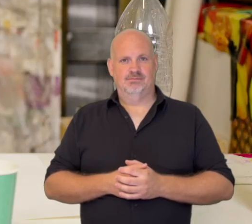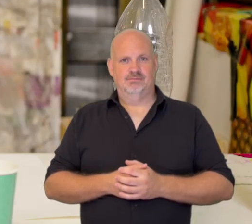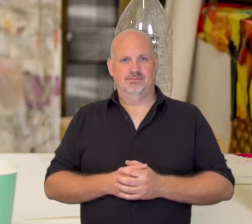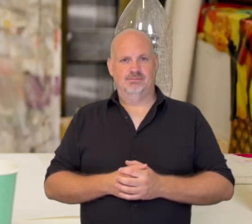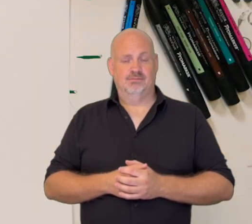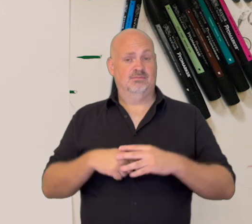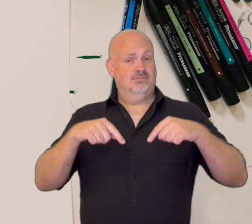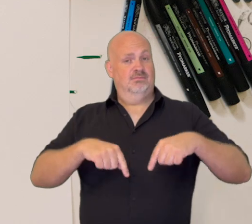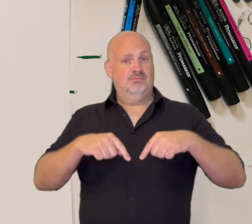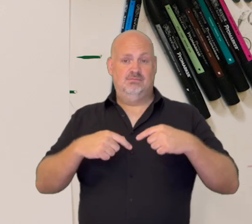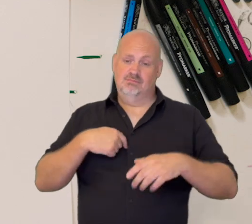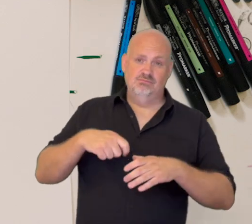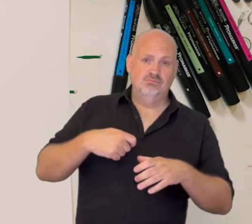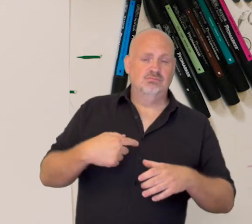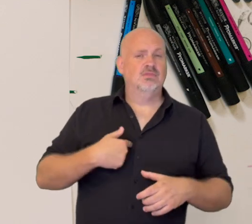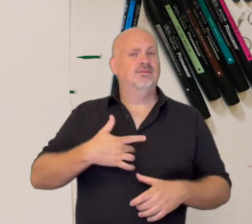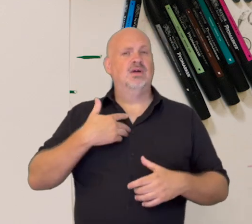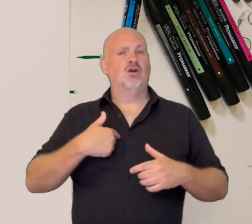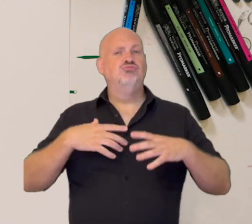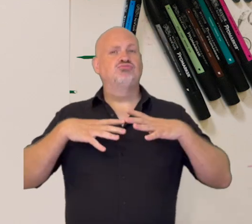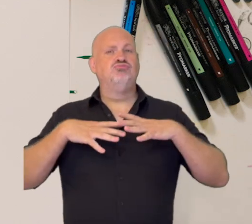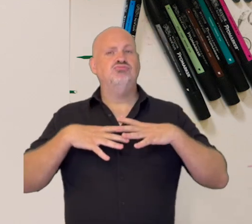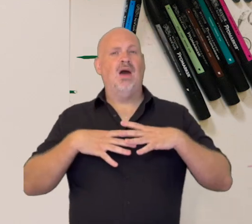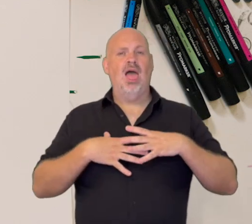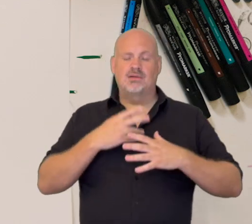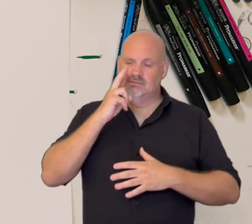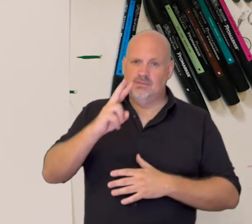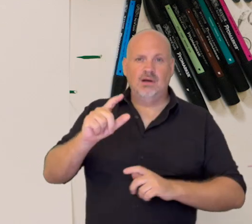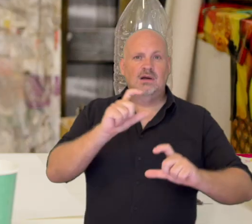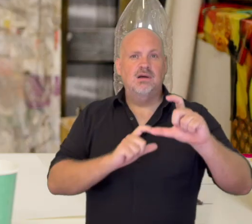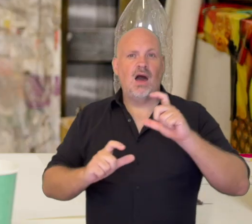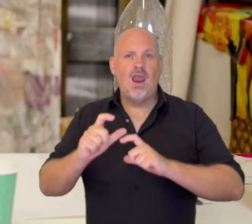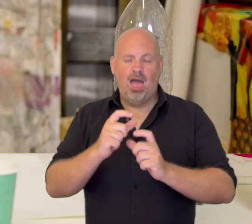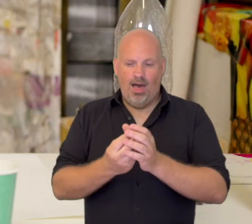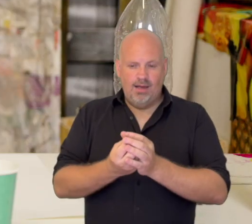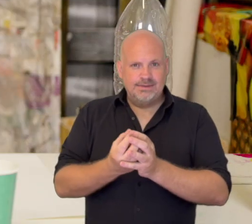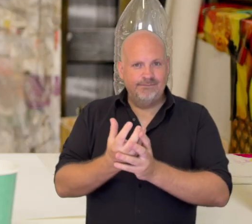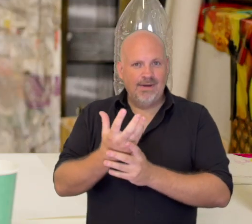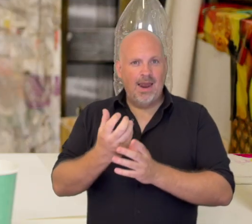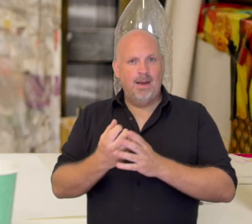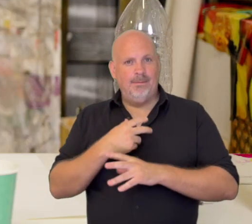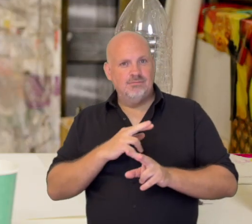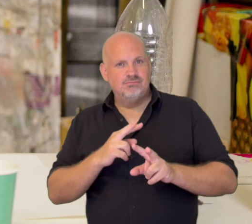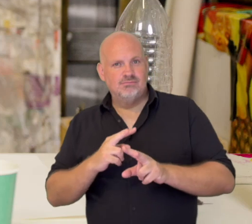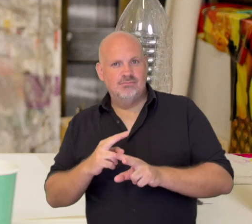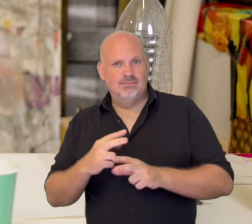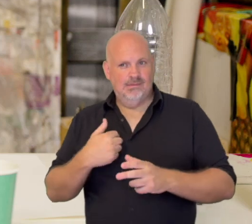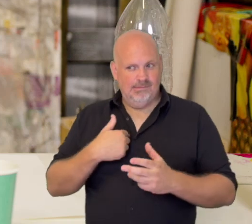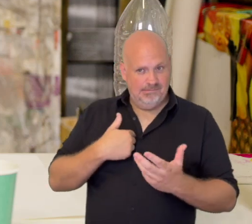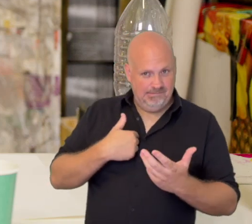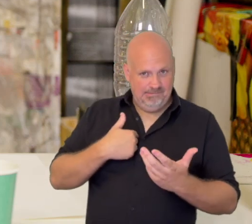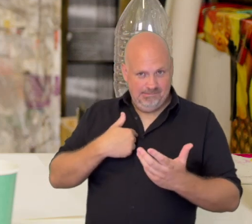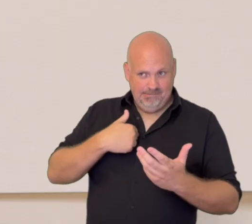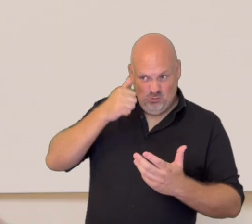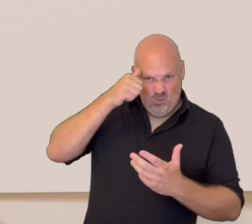Even in this process, I find it really relaxing that I get to watch colours kind of develop on their own a bit. Not quite know exactly